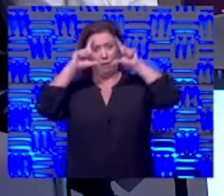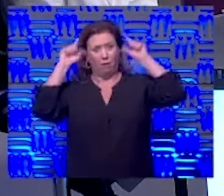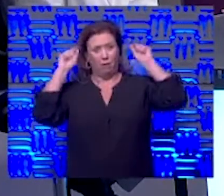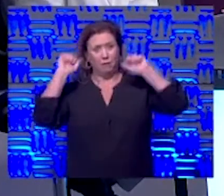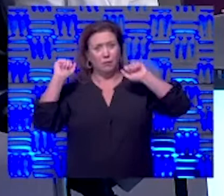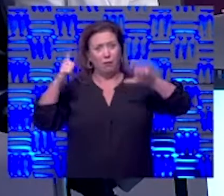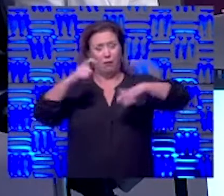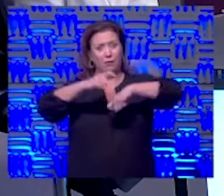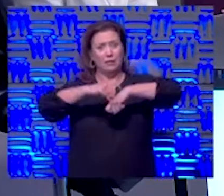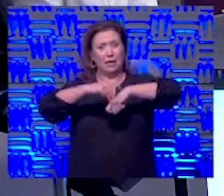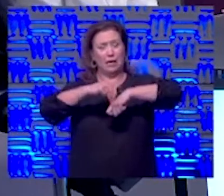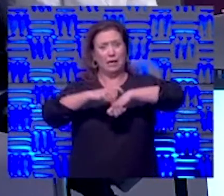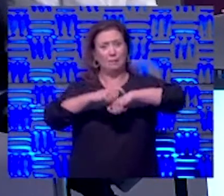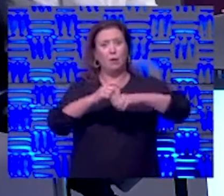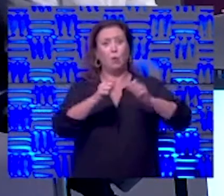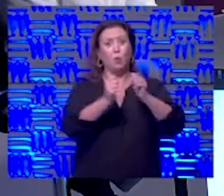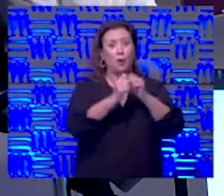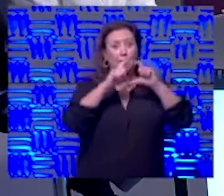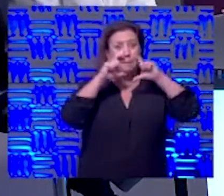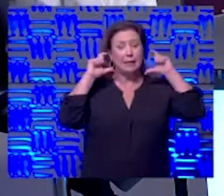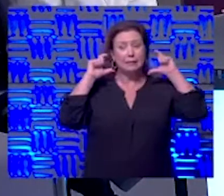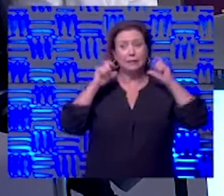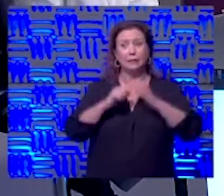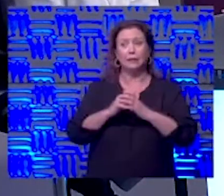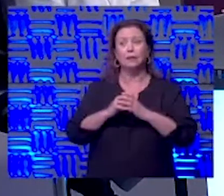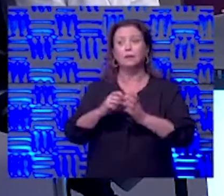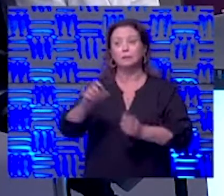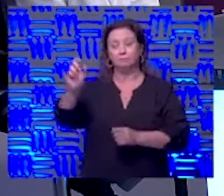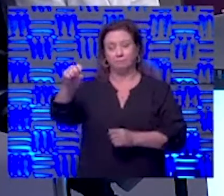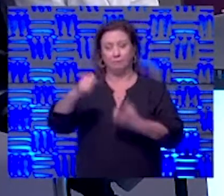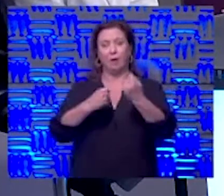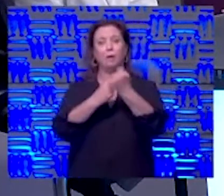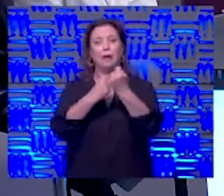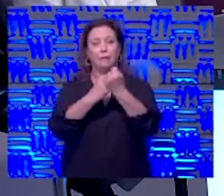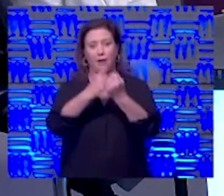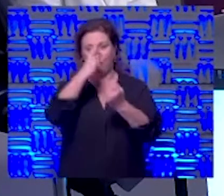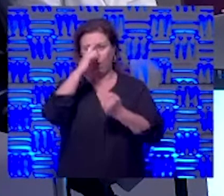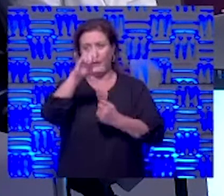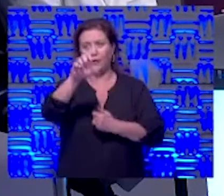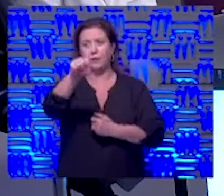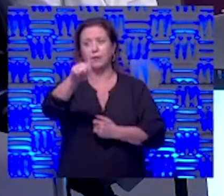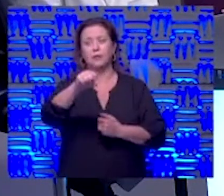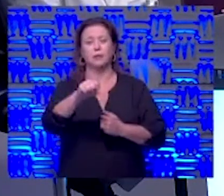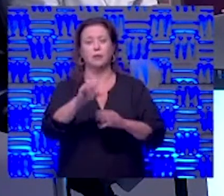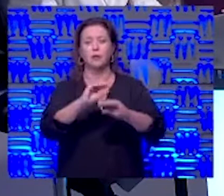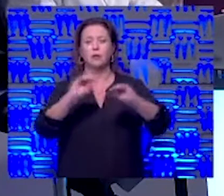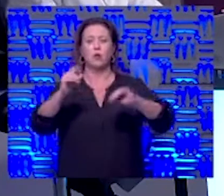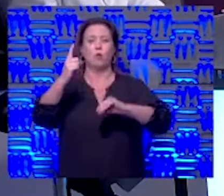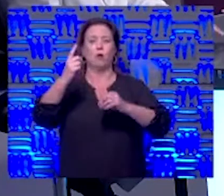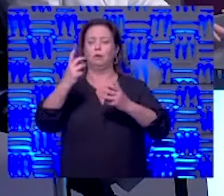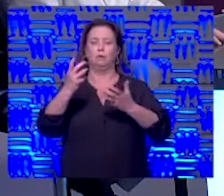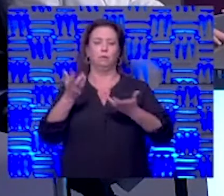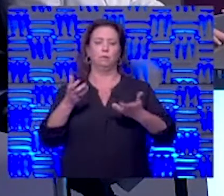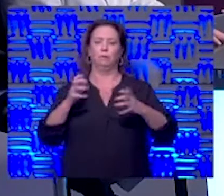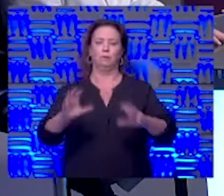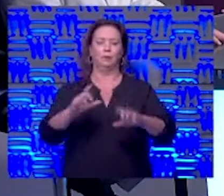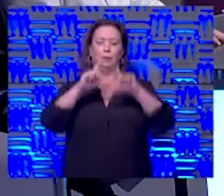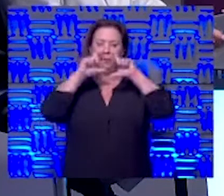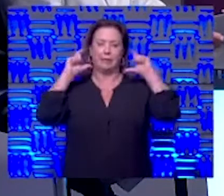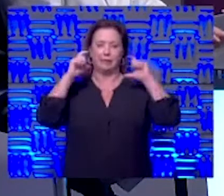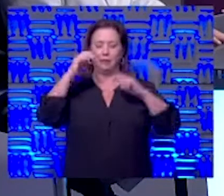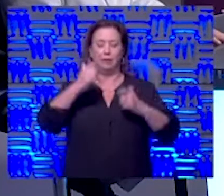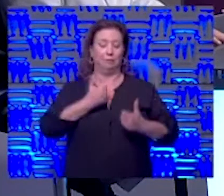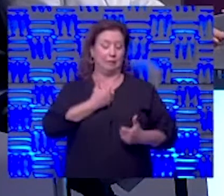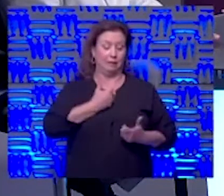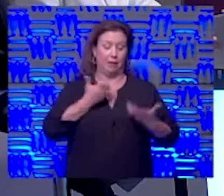time, anywhere they go, along with a mask? Yeah, I would certainly advocate for that. You know, nobody wants to wear a mask. We've said that. I